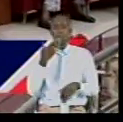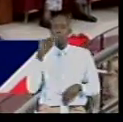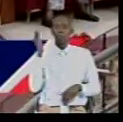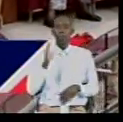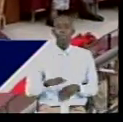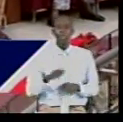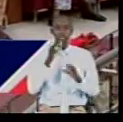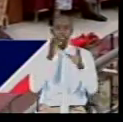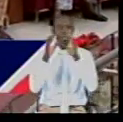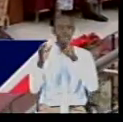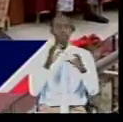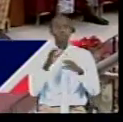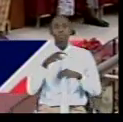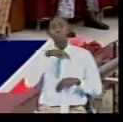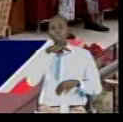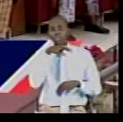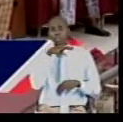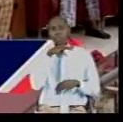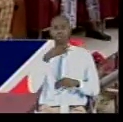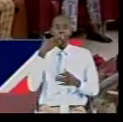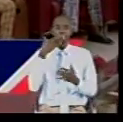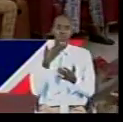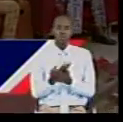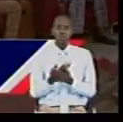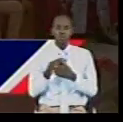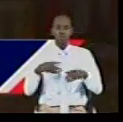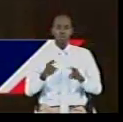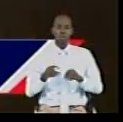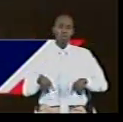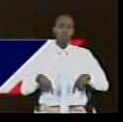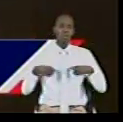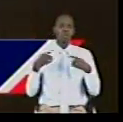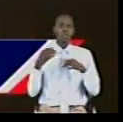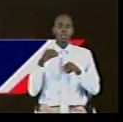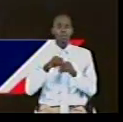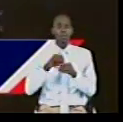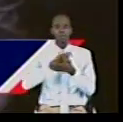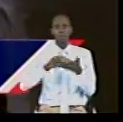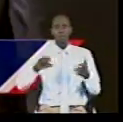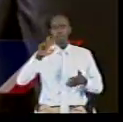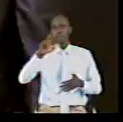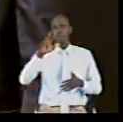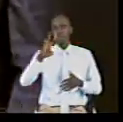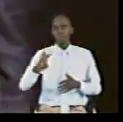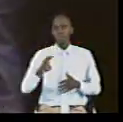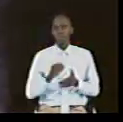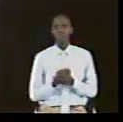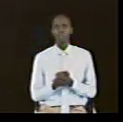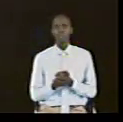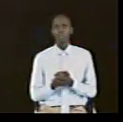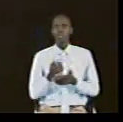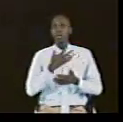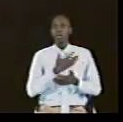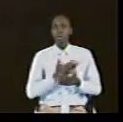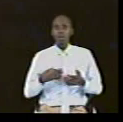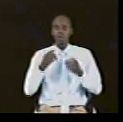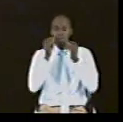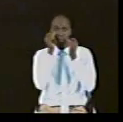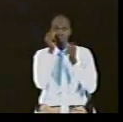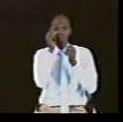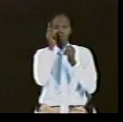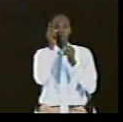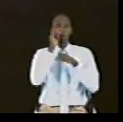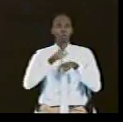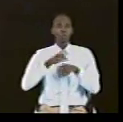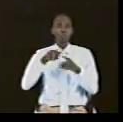communications corrupt good manners. And then in verse 34, it says, awake to righteousness